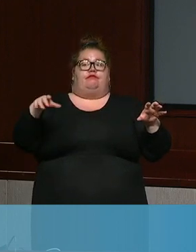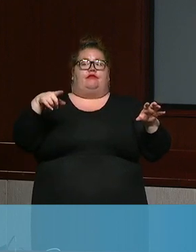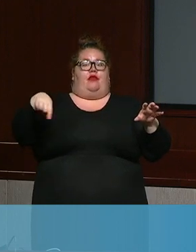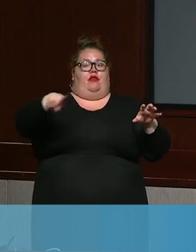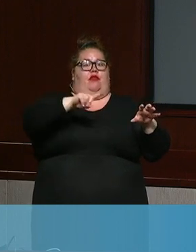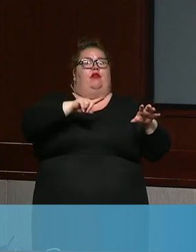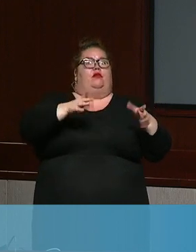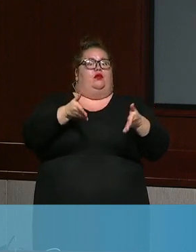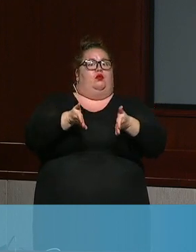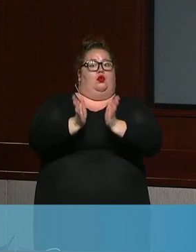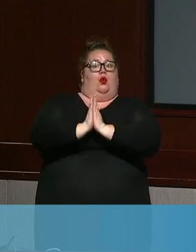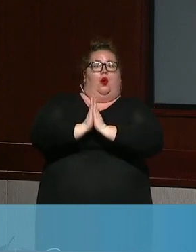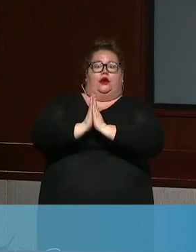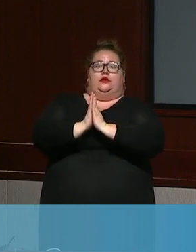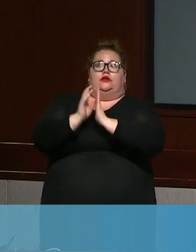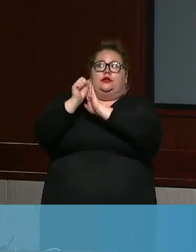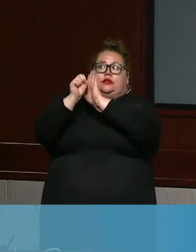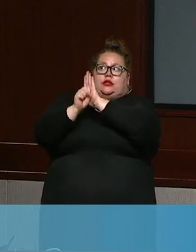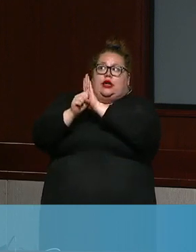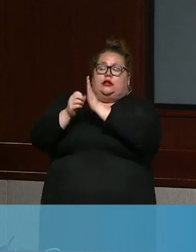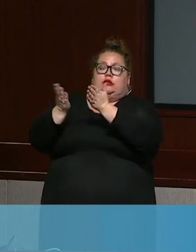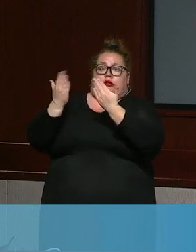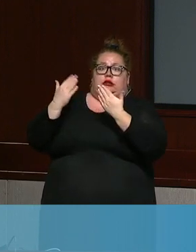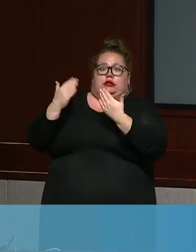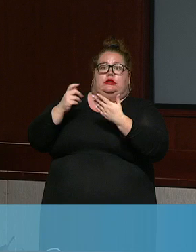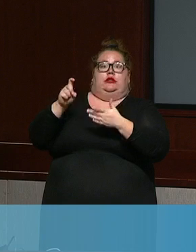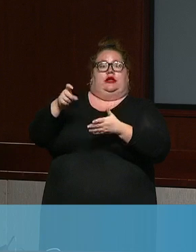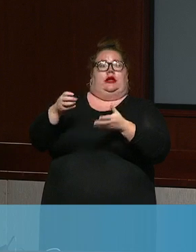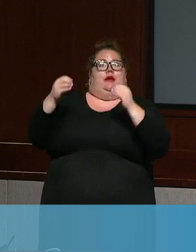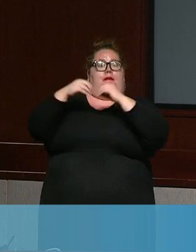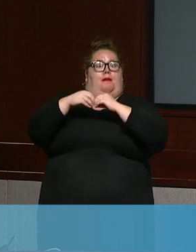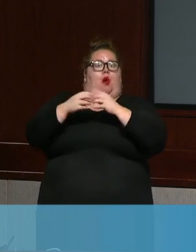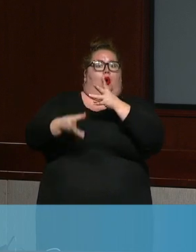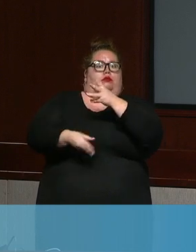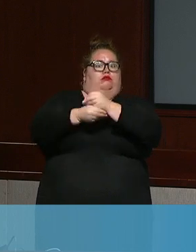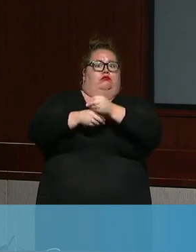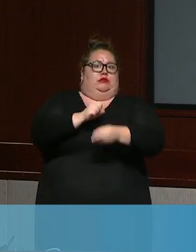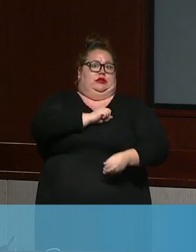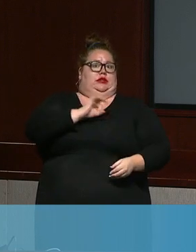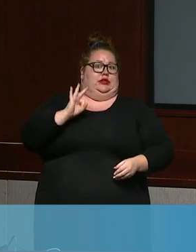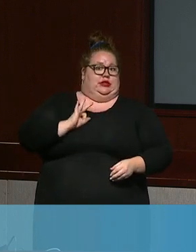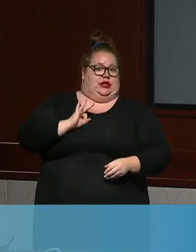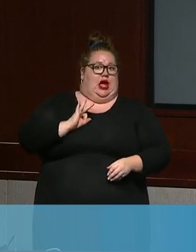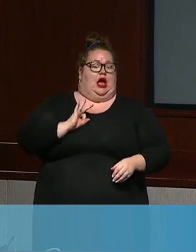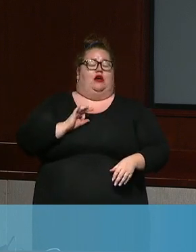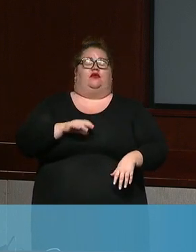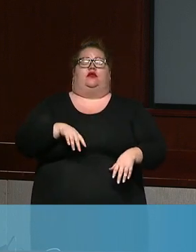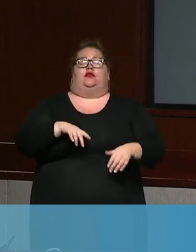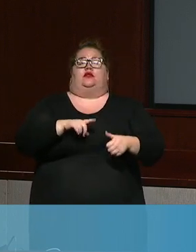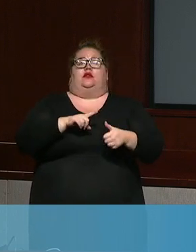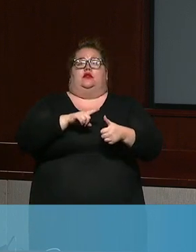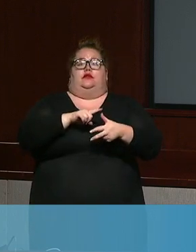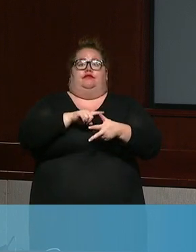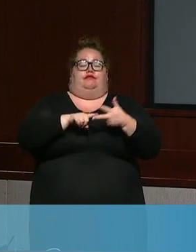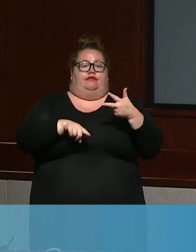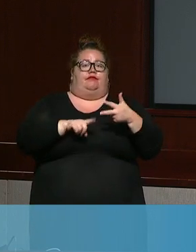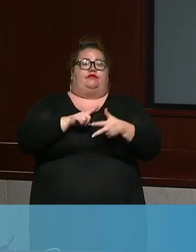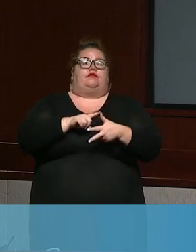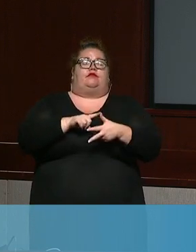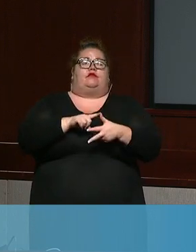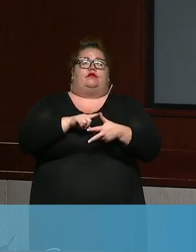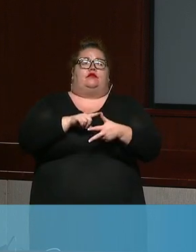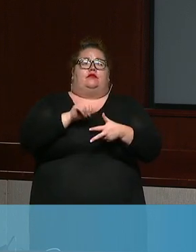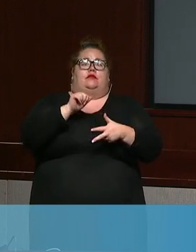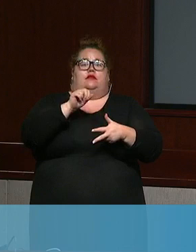state for additional staffing. Delano Hospital, Adventist, Bakersfield, and Memorial have all